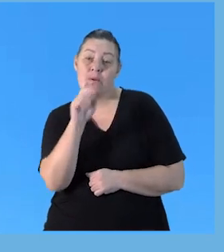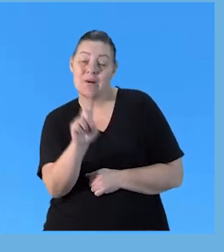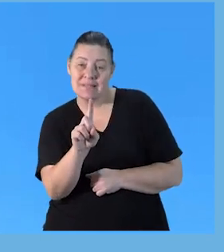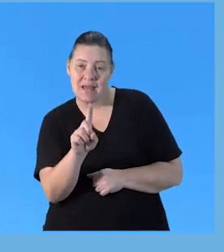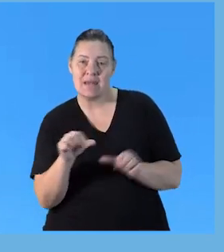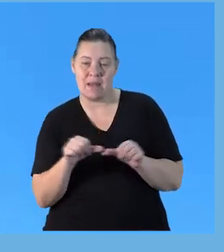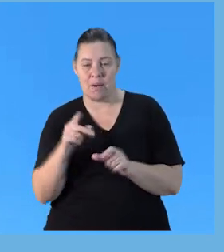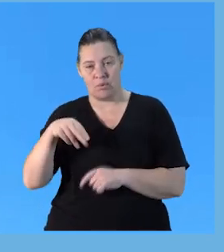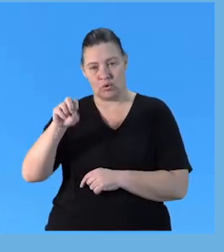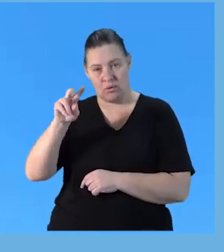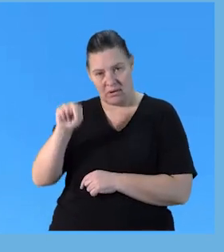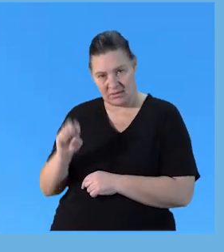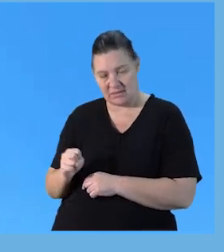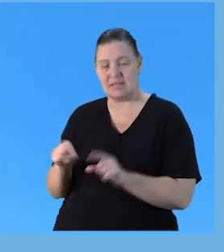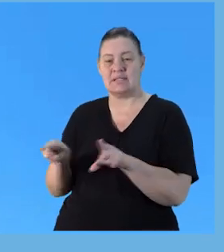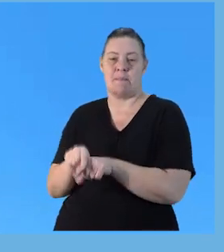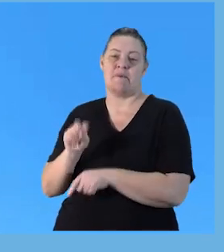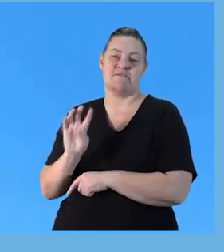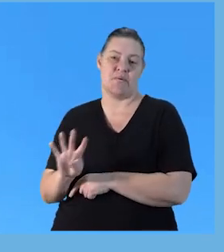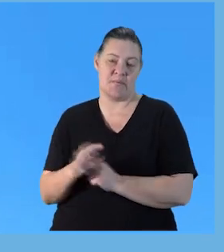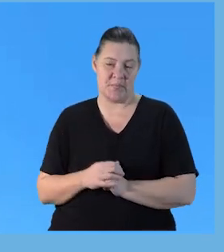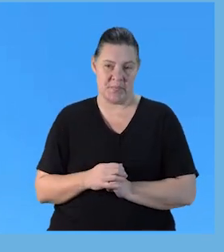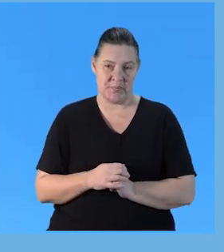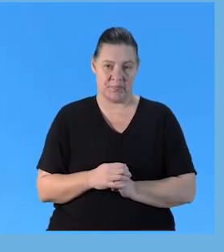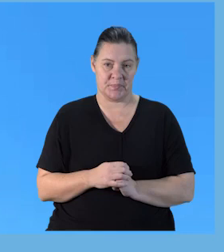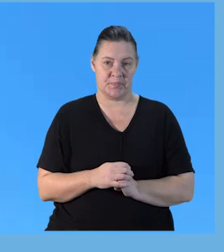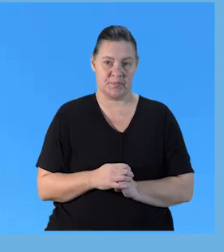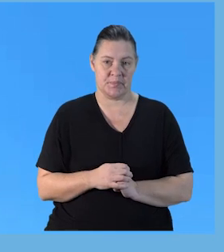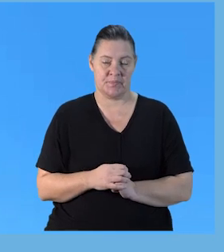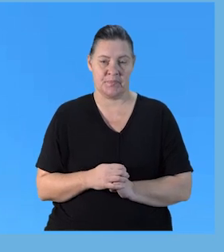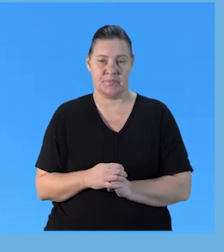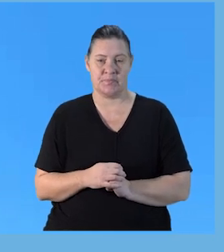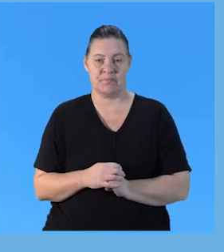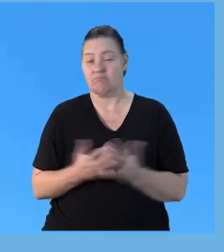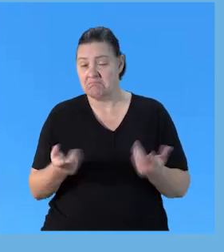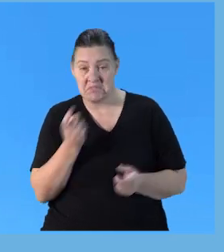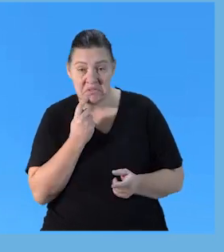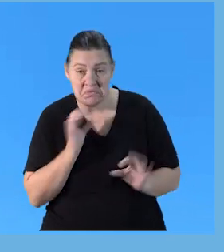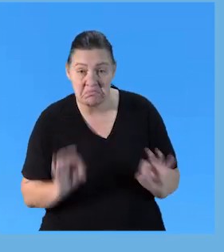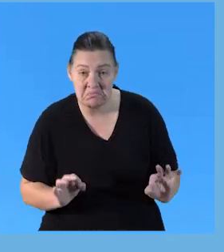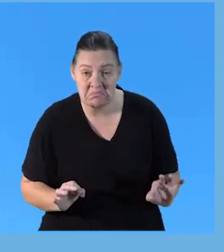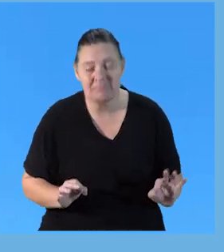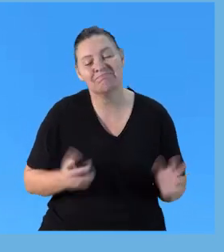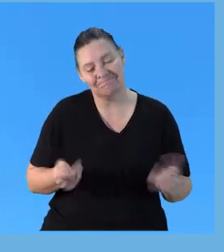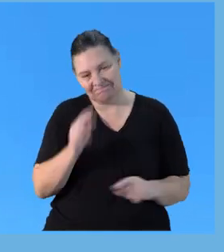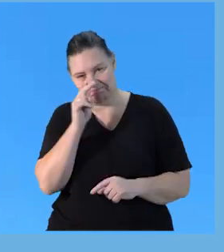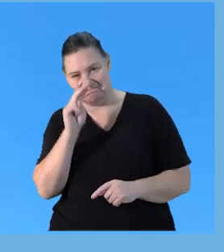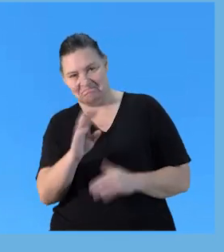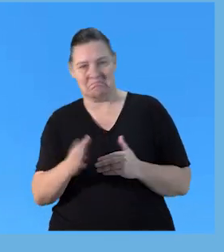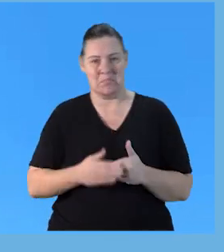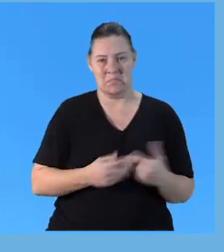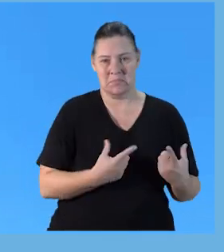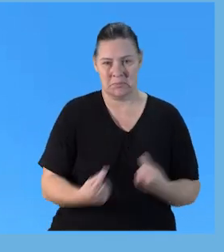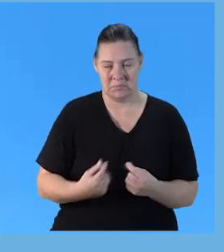supposed to be. All we know that we must have all of this information in our particular circuit diagram. So we have now 1